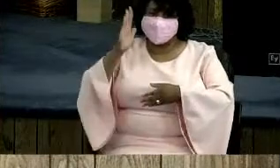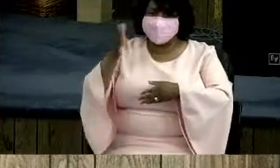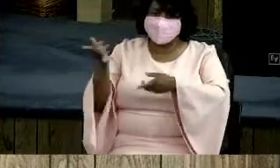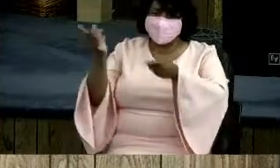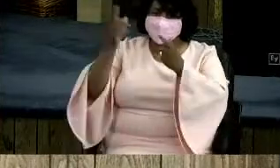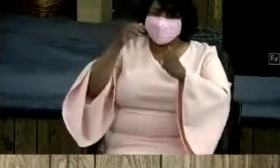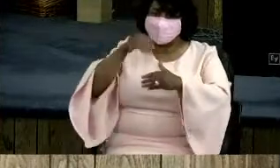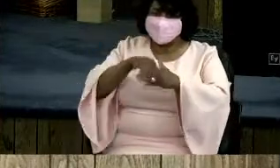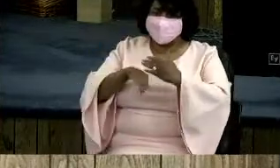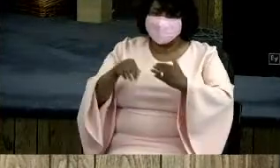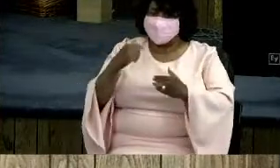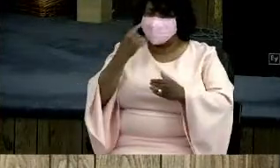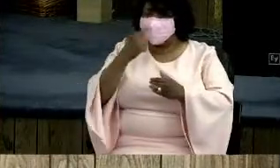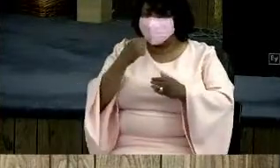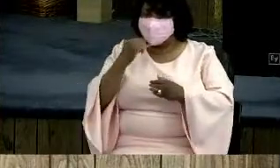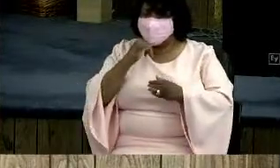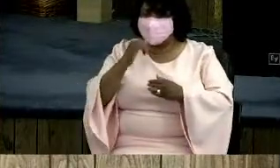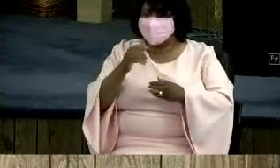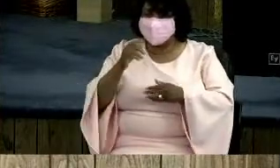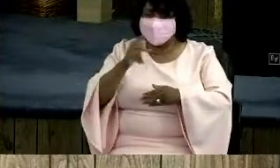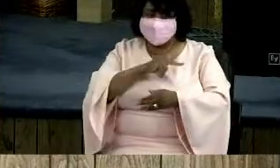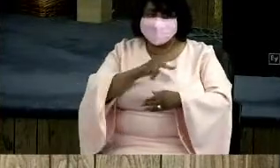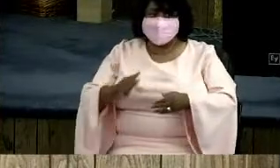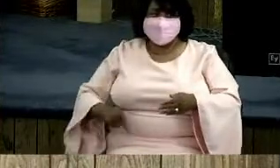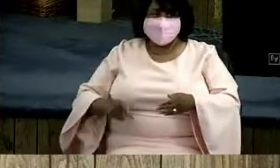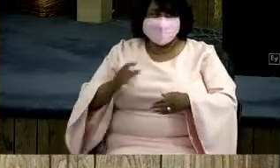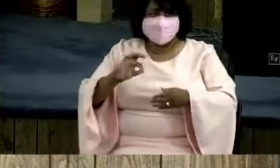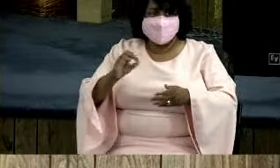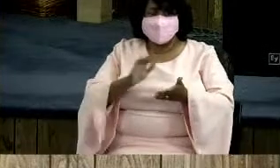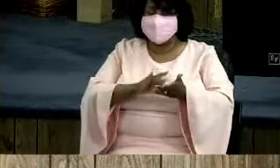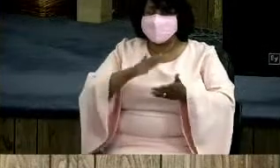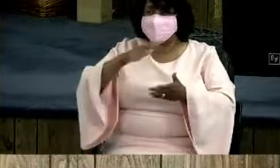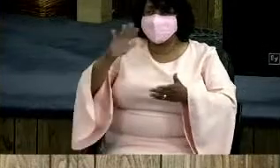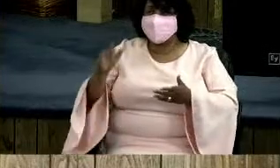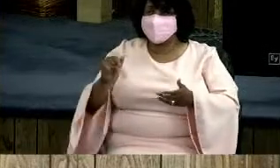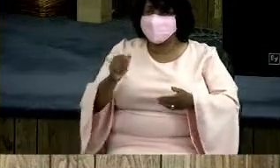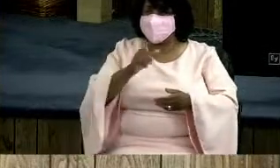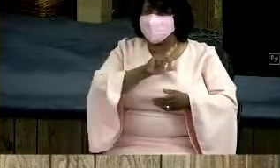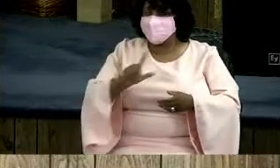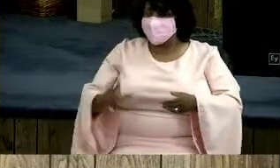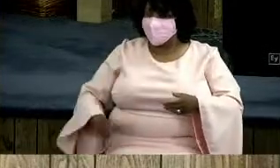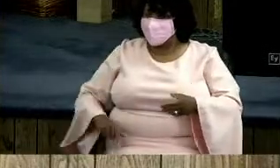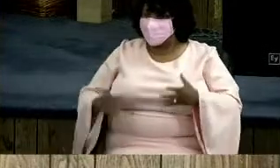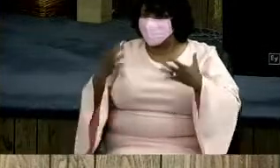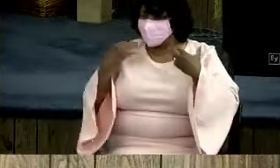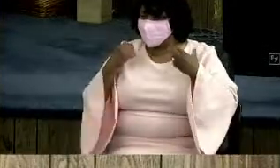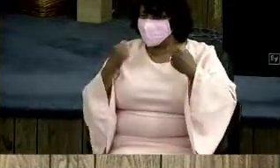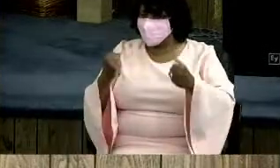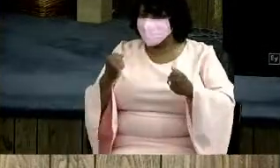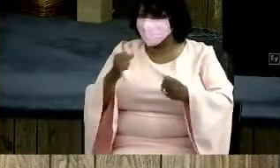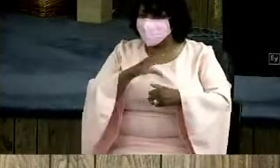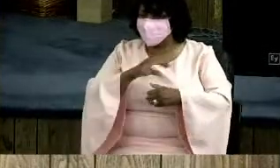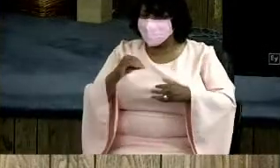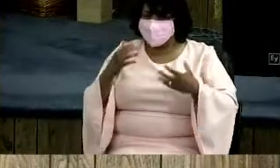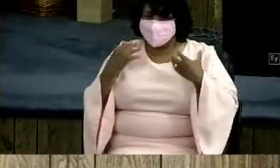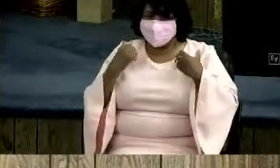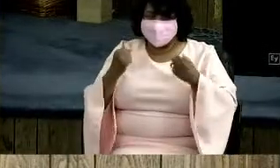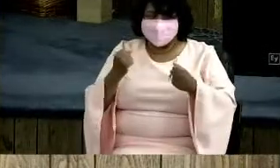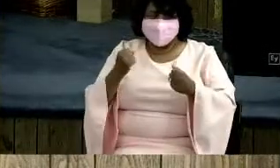glory? The Lord strong and mighty, the Lord mighty in